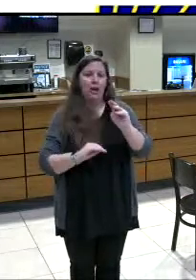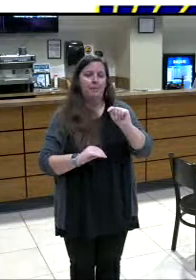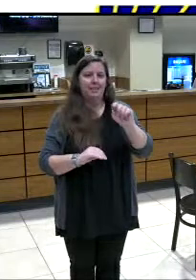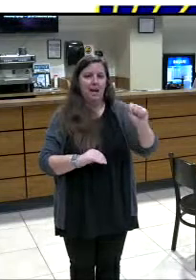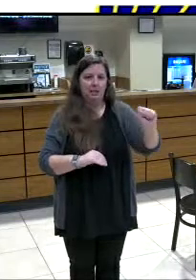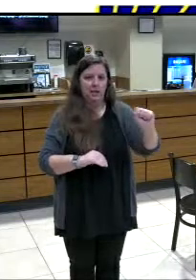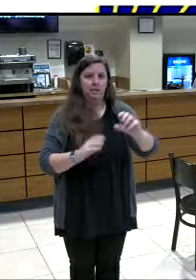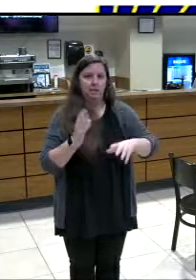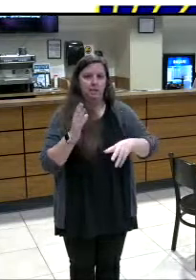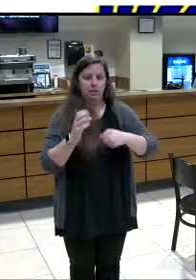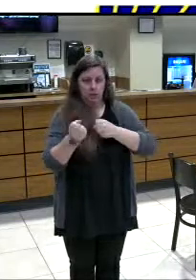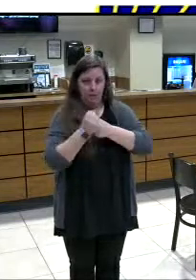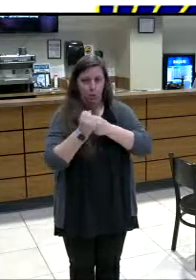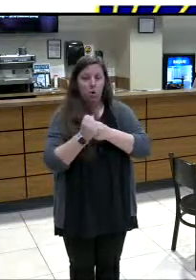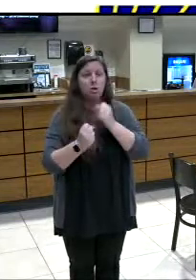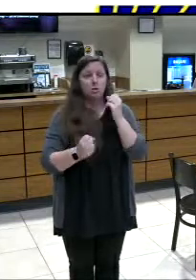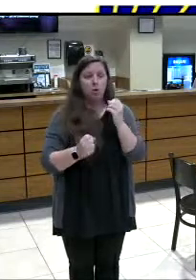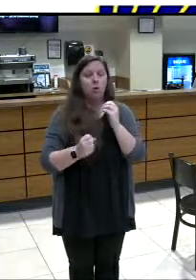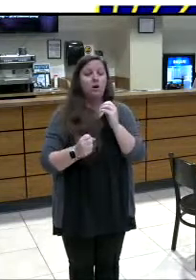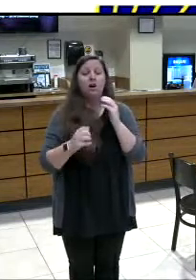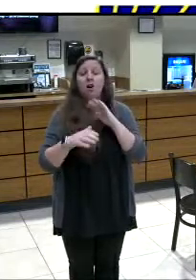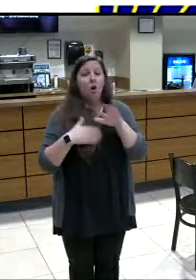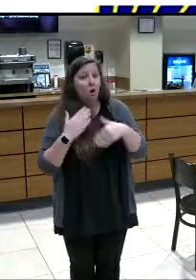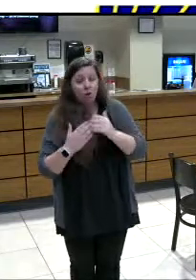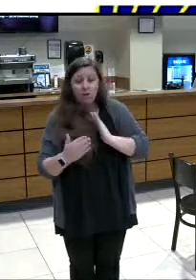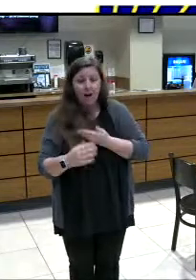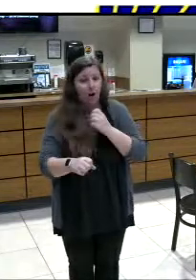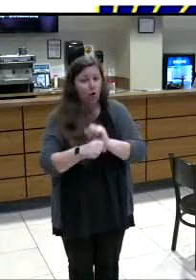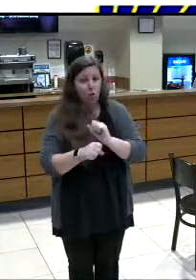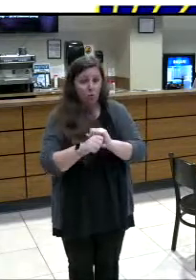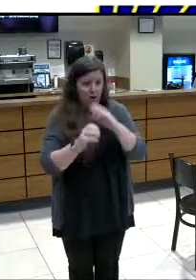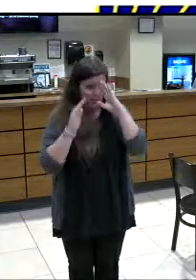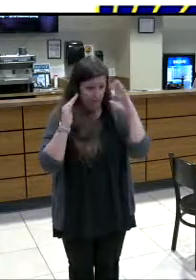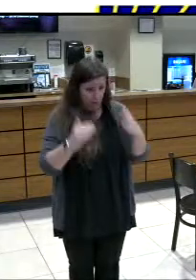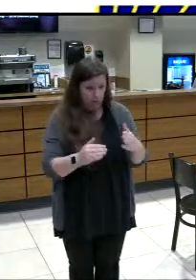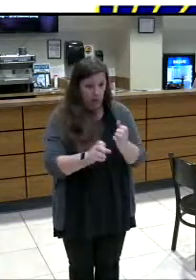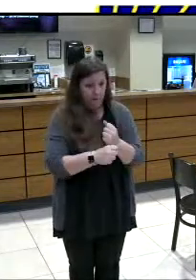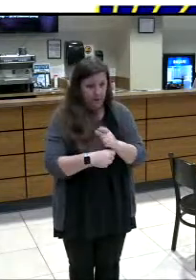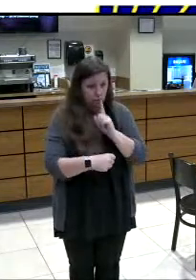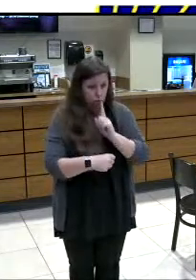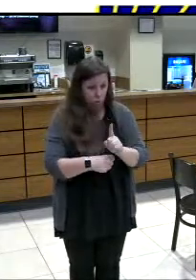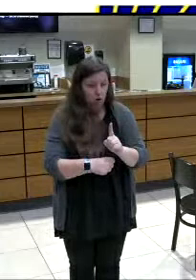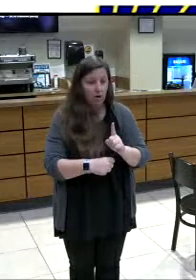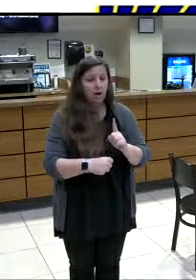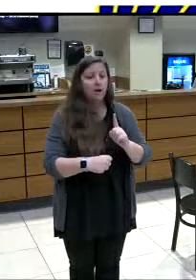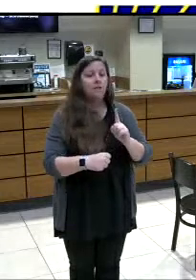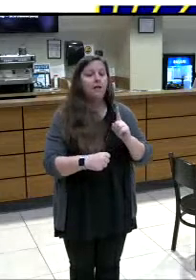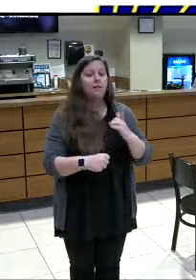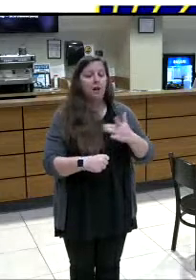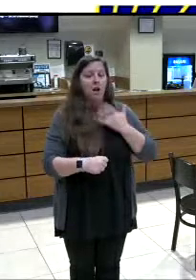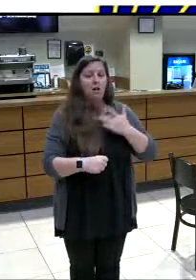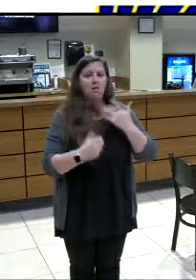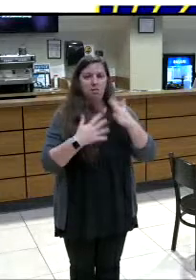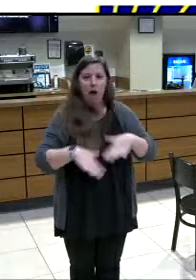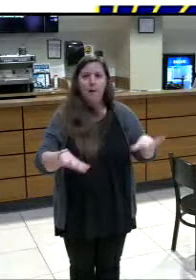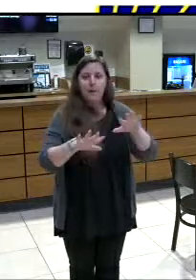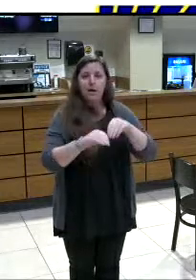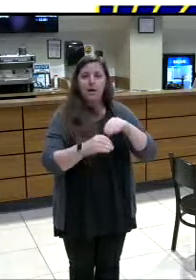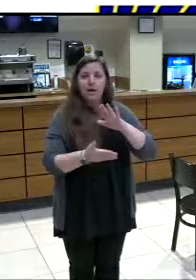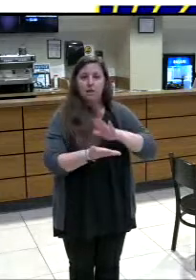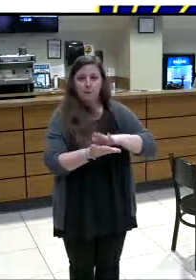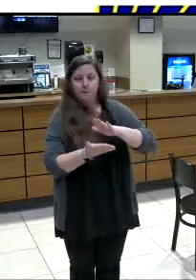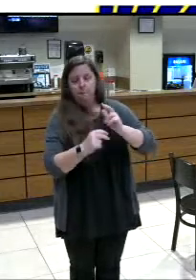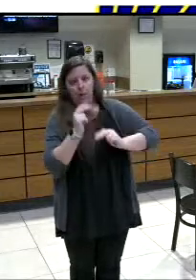is really focused on ensuring that the climate and the culture within our buildings, as well as the district as a